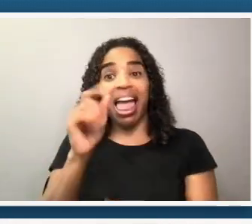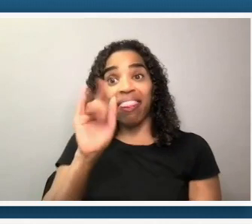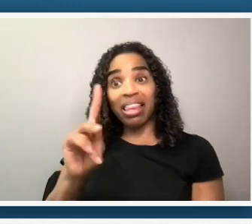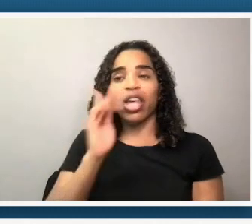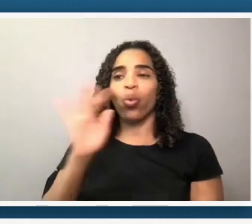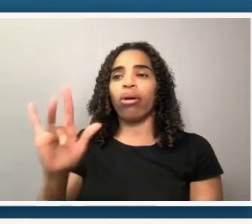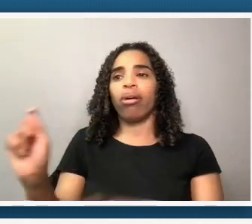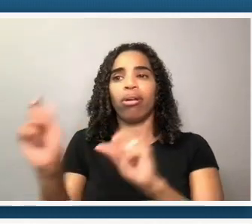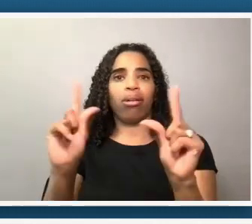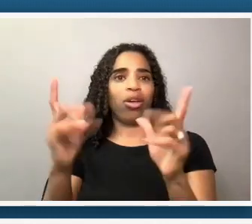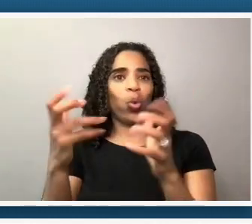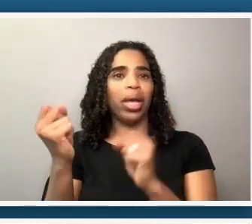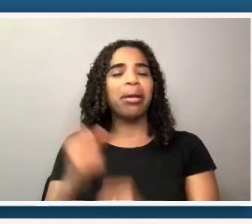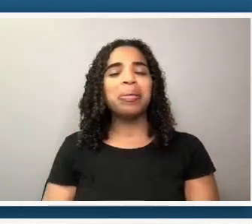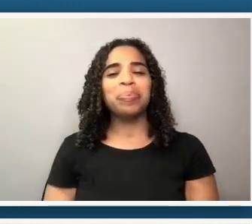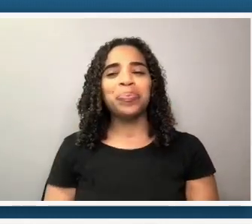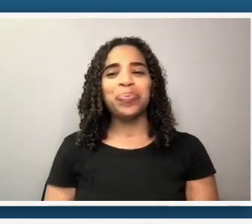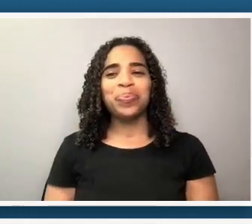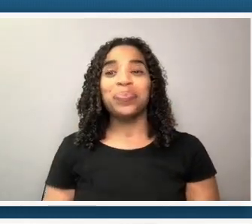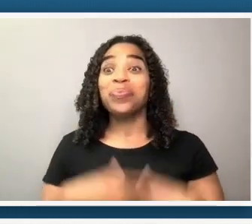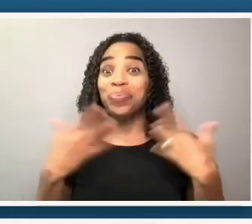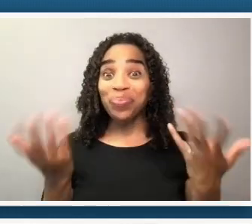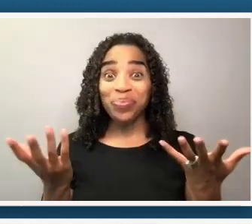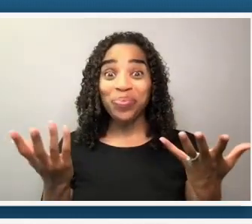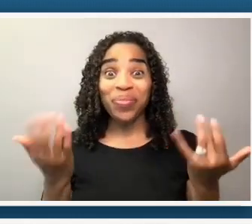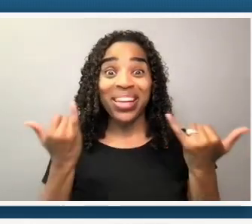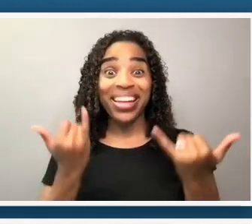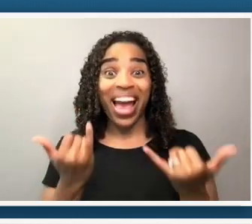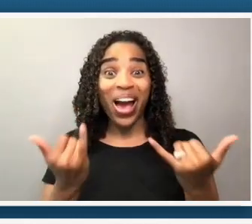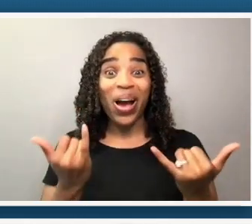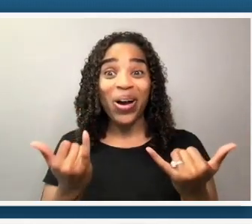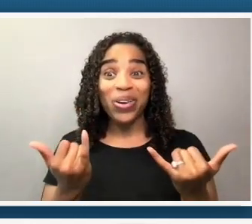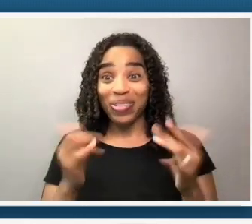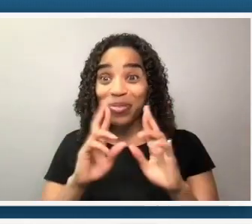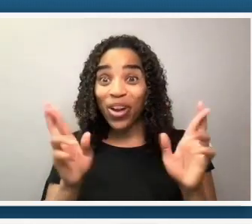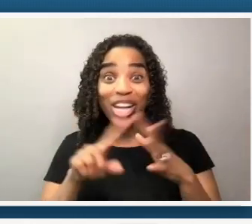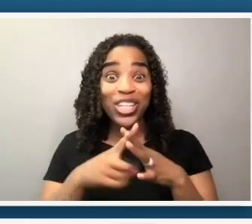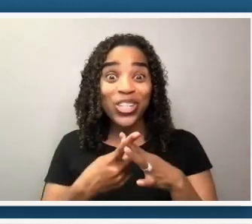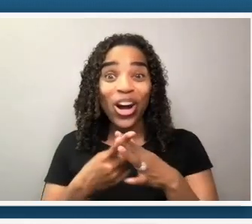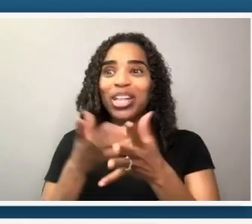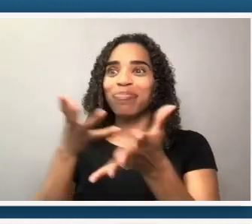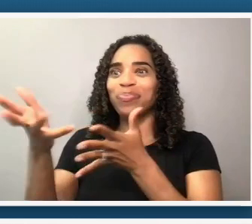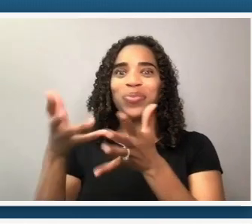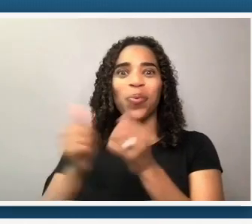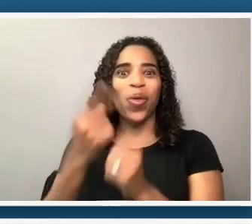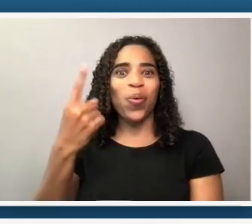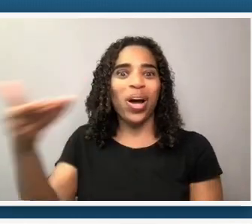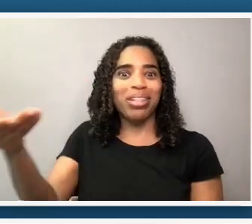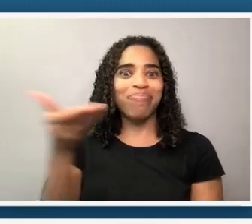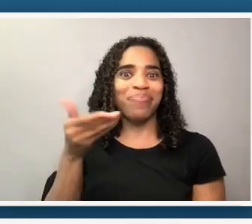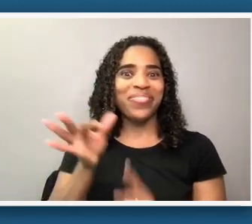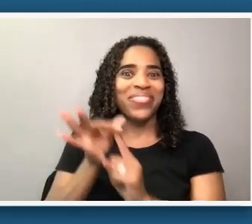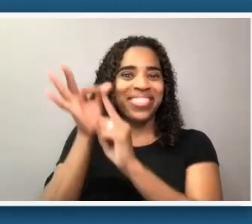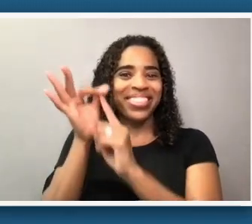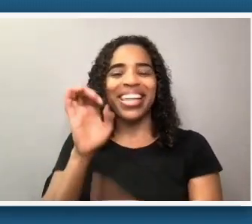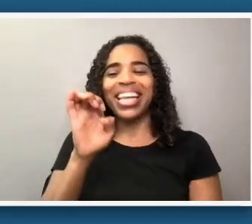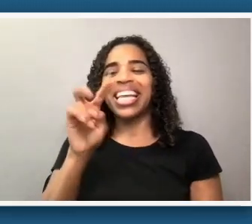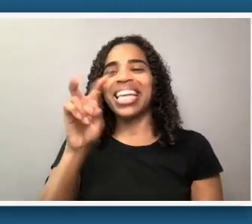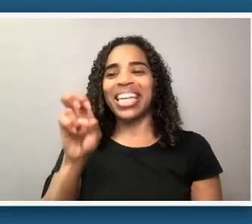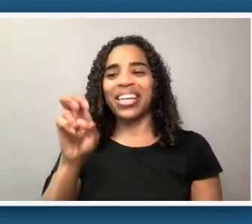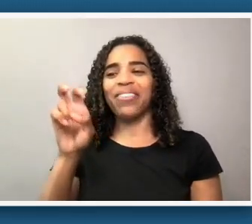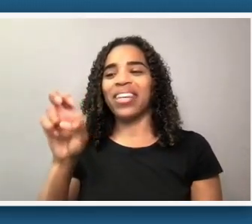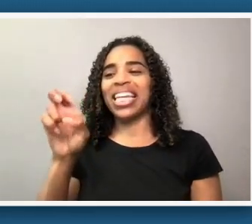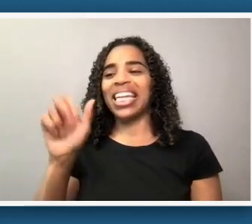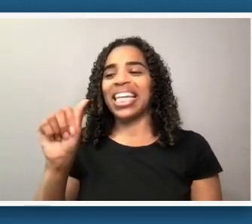quickly. So with that, I would love to get started talking to one of our guests here today, Eveleen Eaton. I'd like